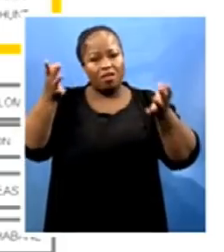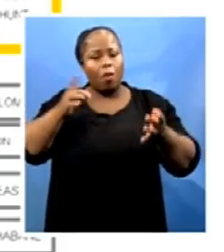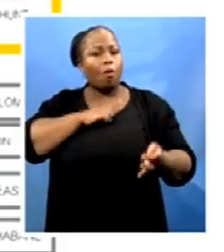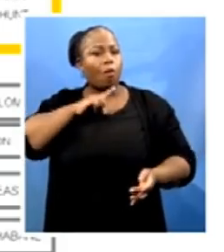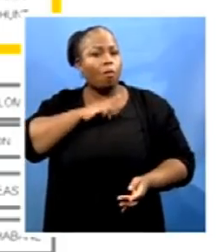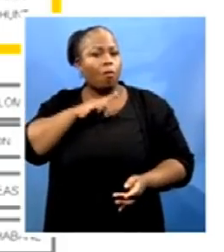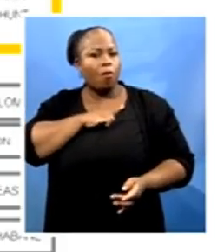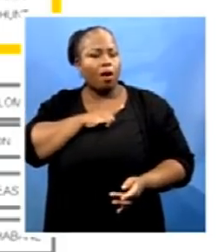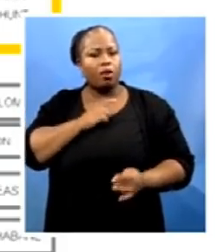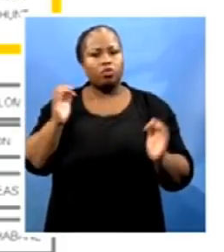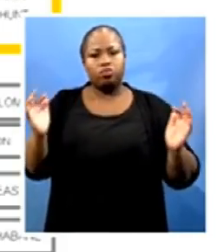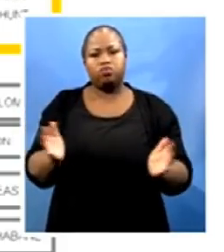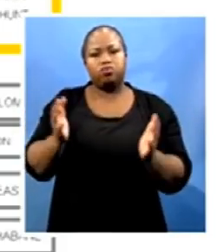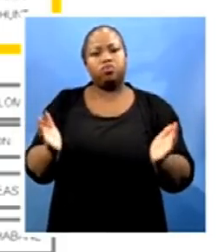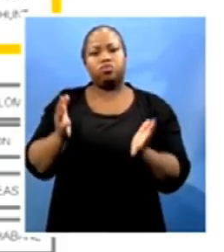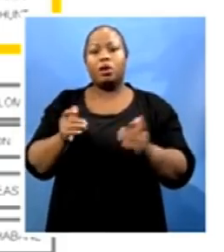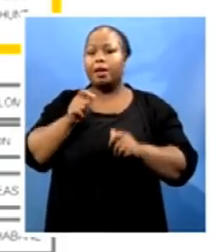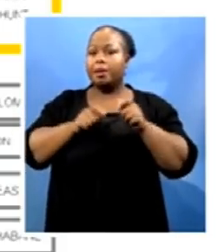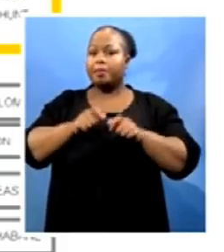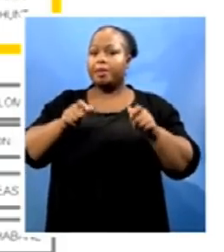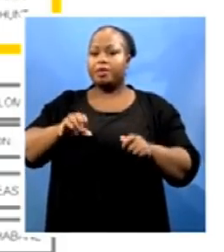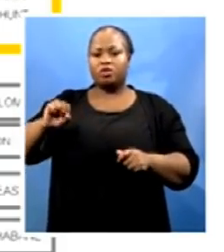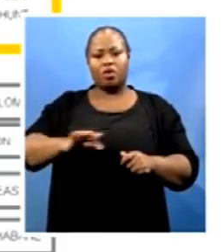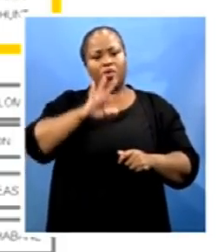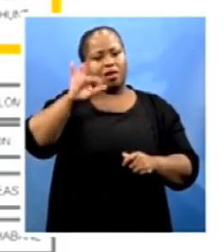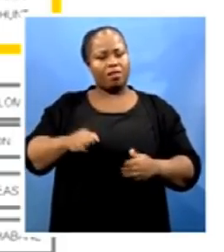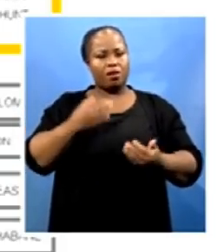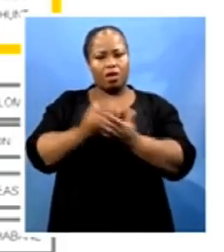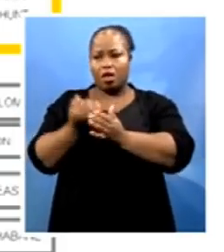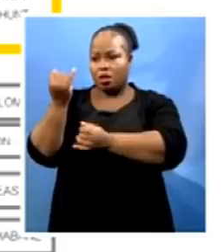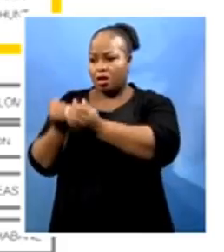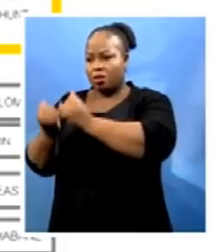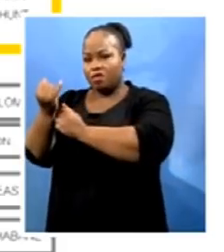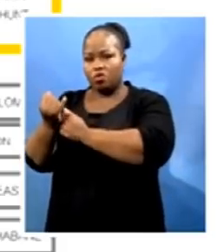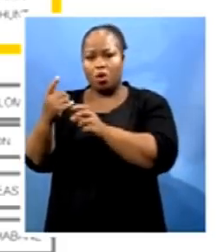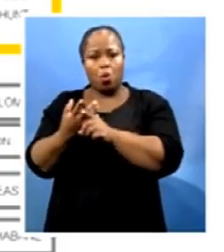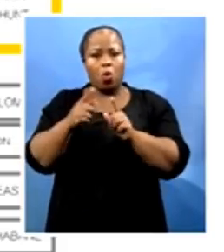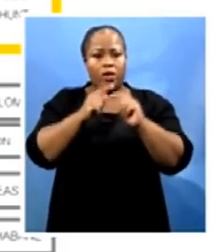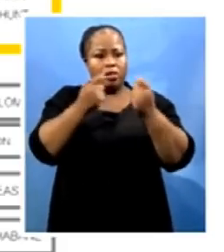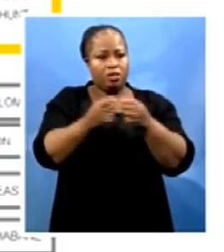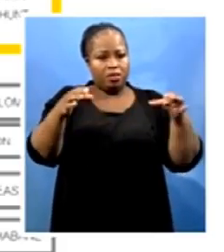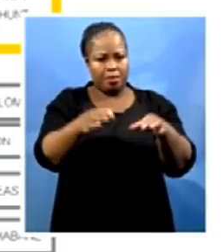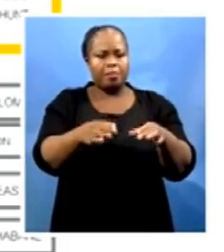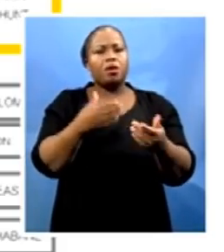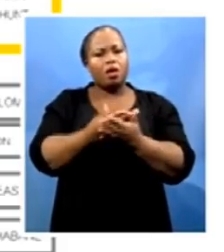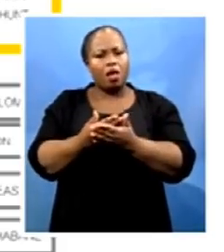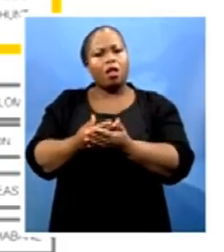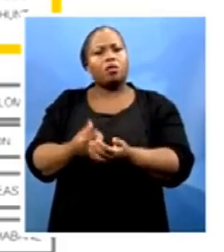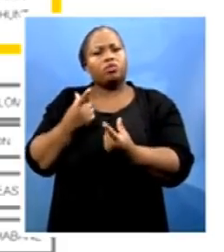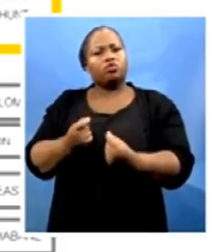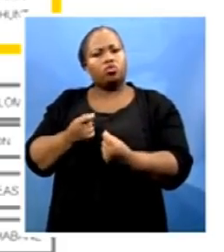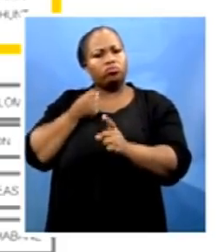act, both individually and collectively, to flatten the curve and to support those who are